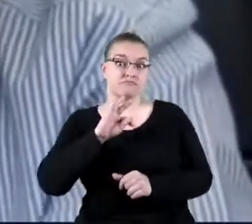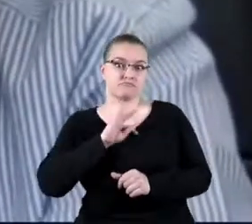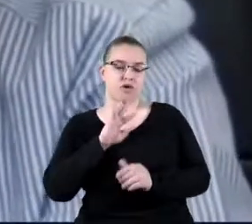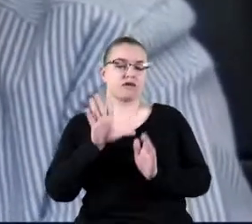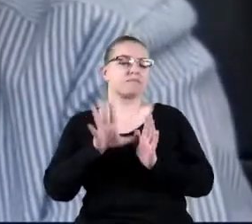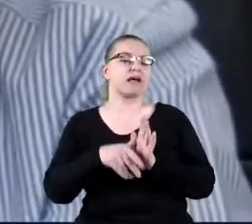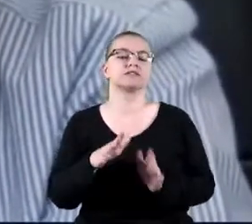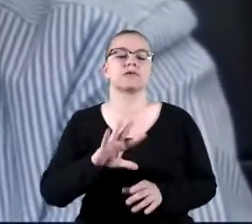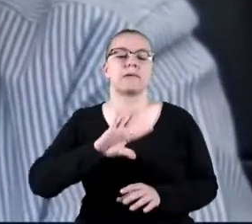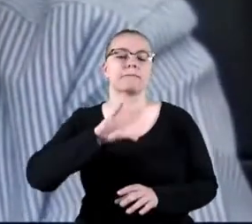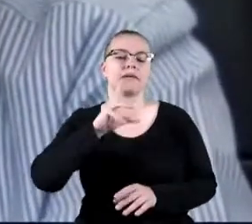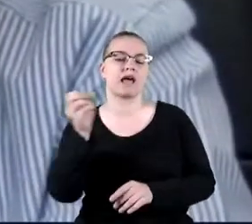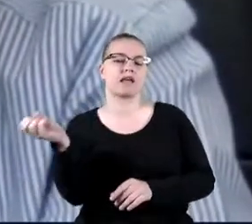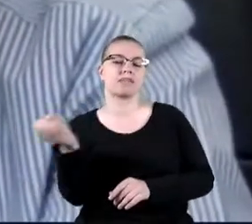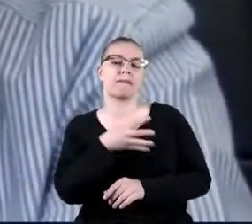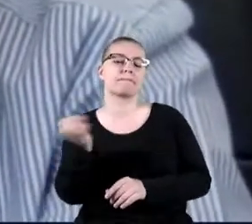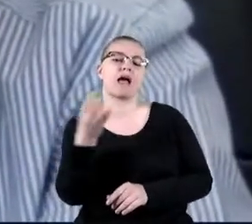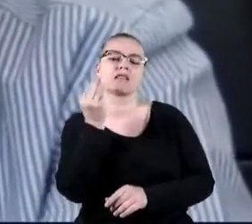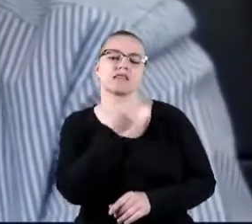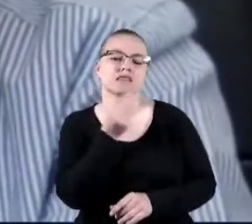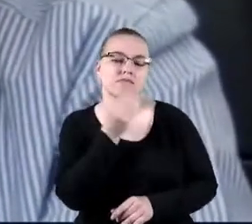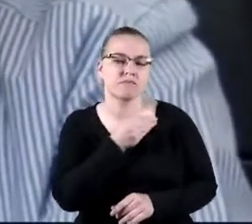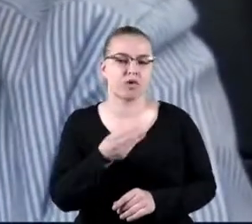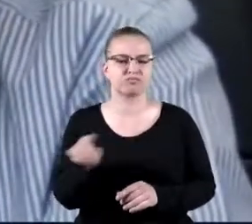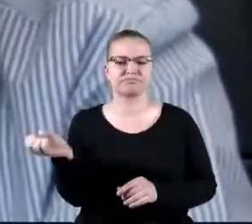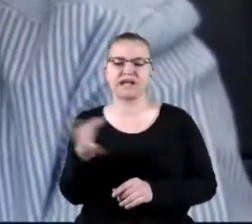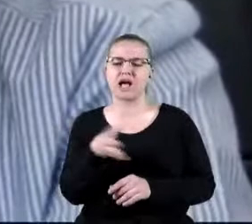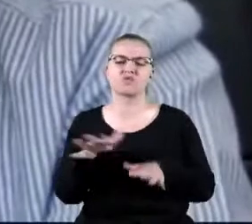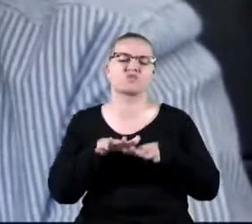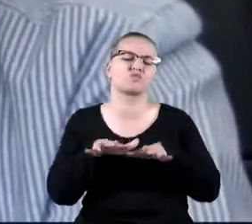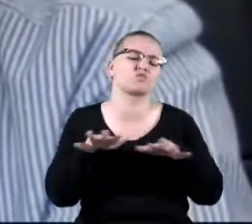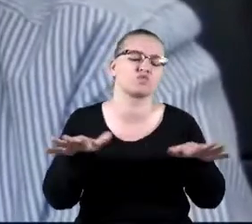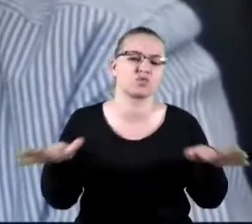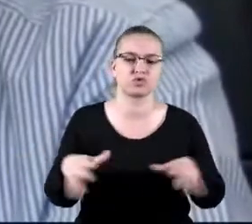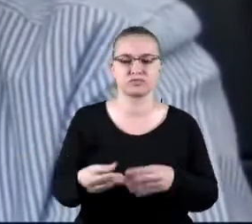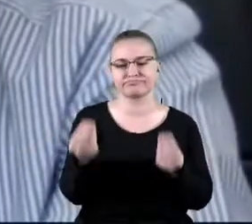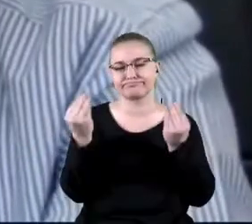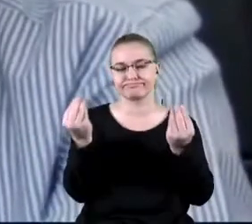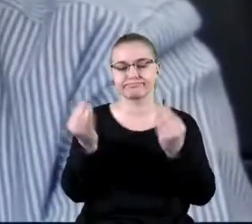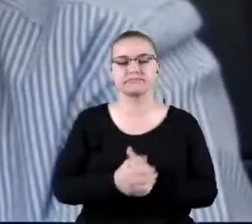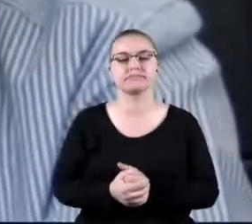has a beautiful, beautiful beach, sandy beach,